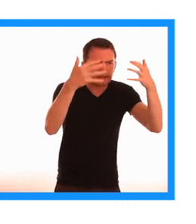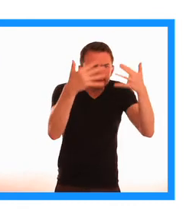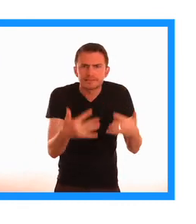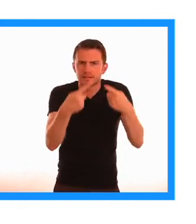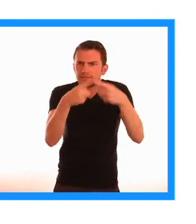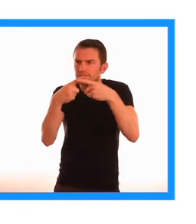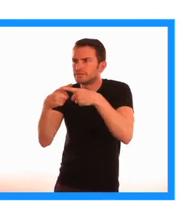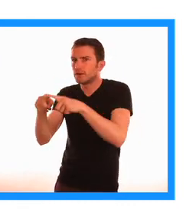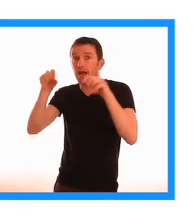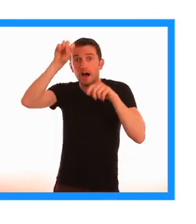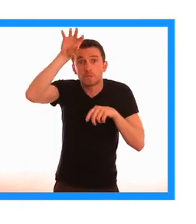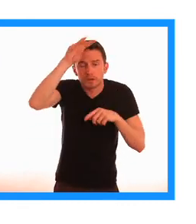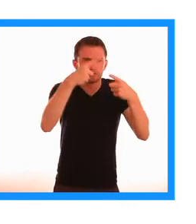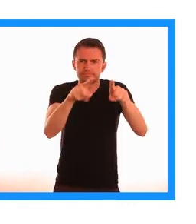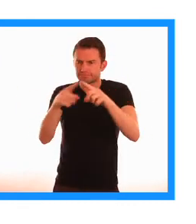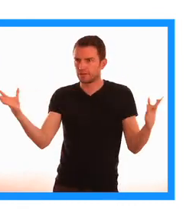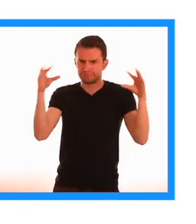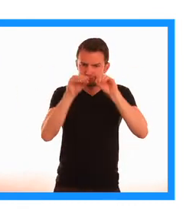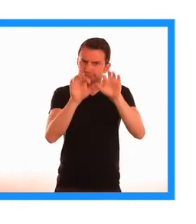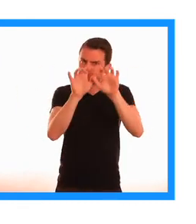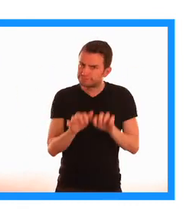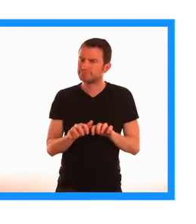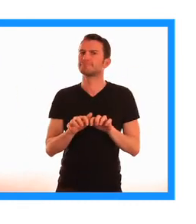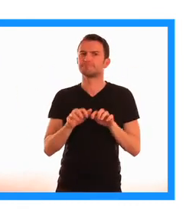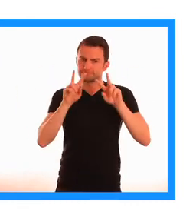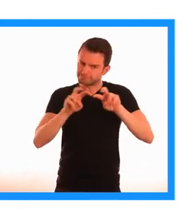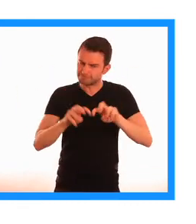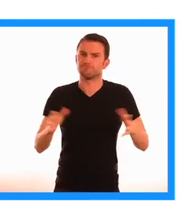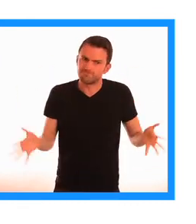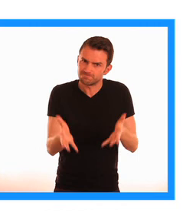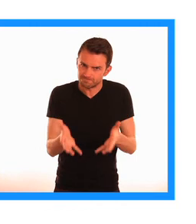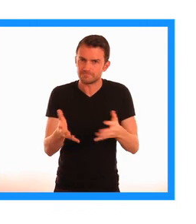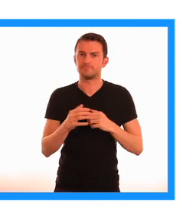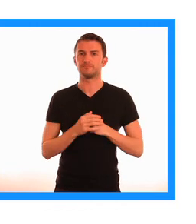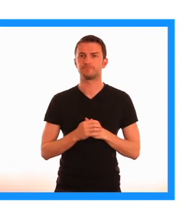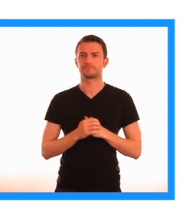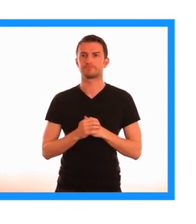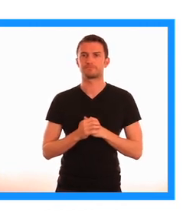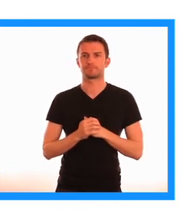resource allocation, and to place children with disabilities more clearly on the development agenda.